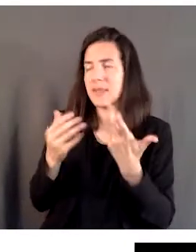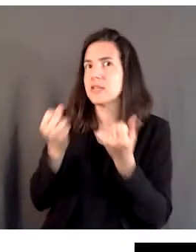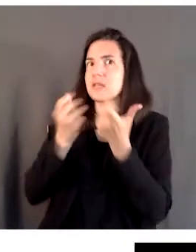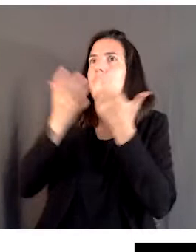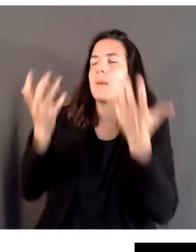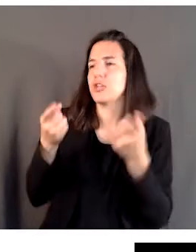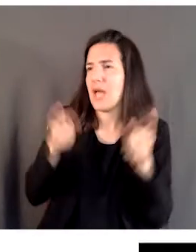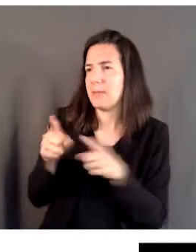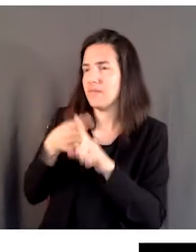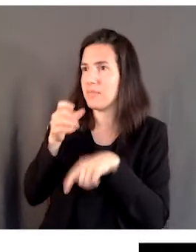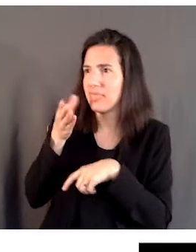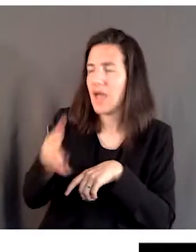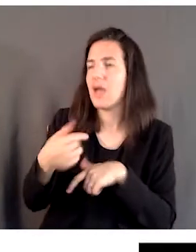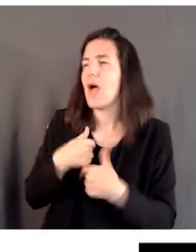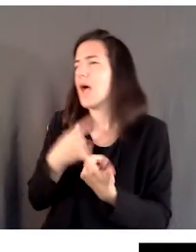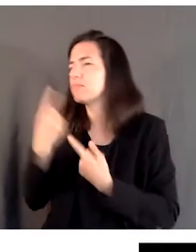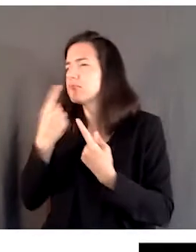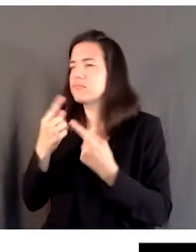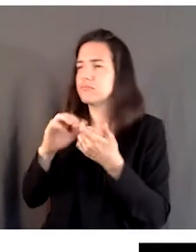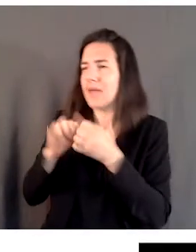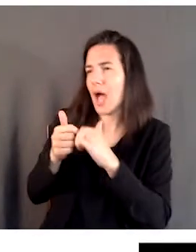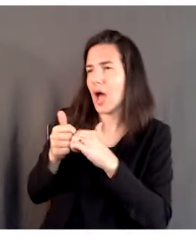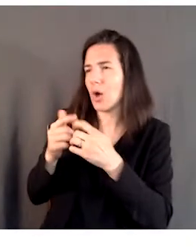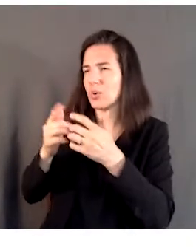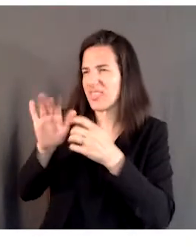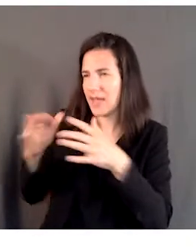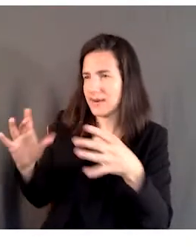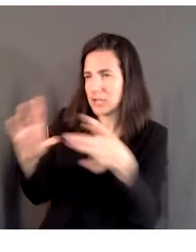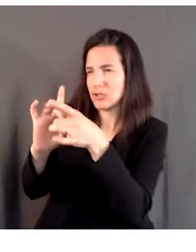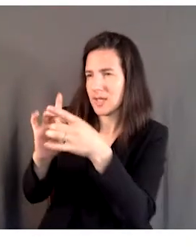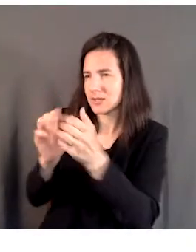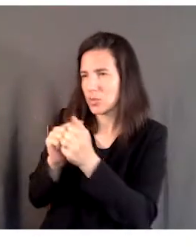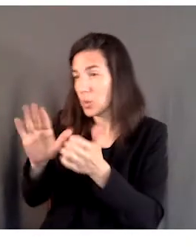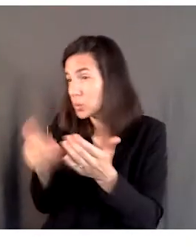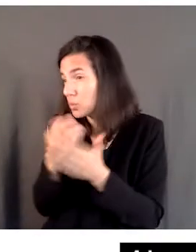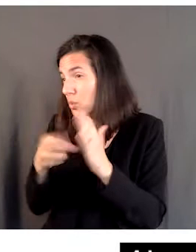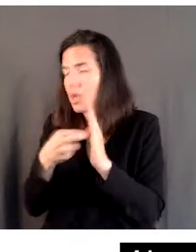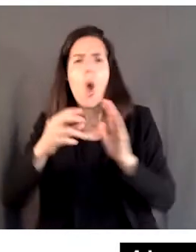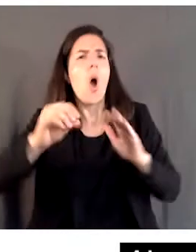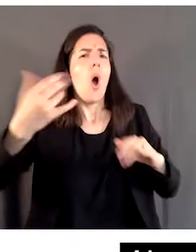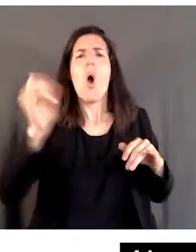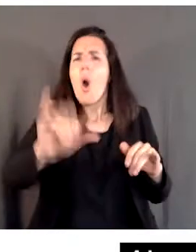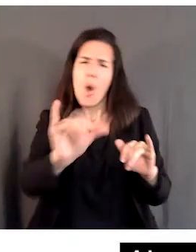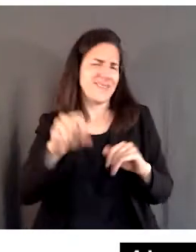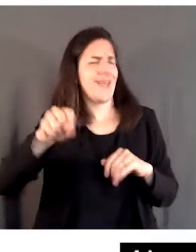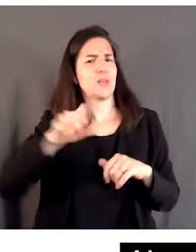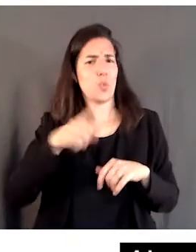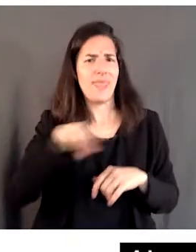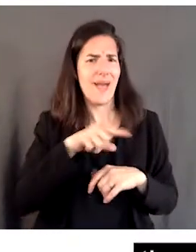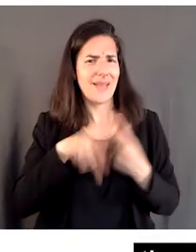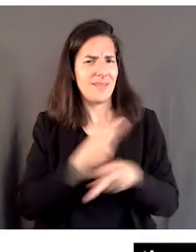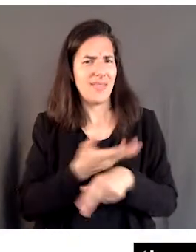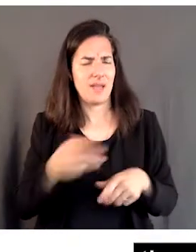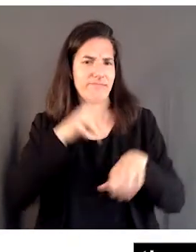that I'm really curious how much that affects or if that's how it intersects with your role. Absolutely. So those things, of course. So